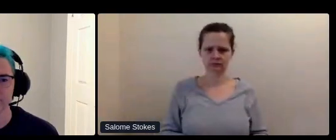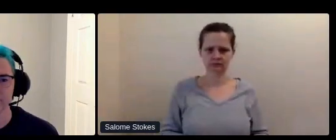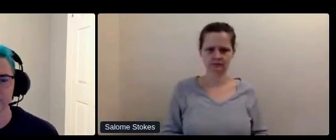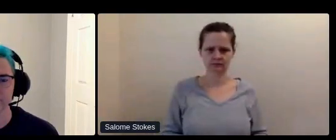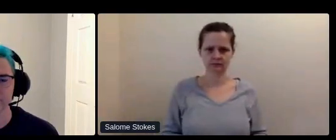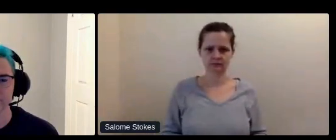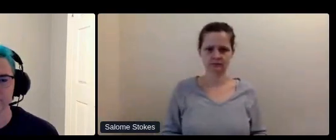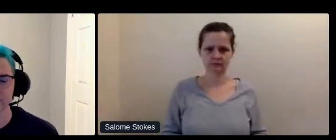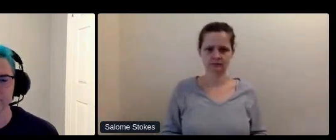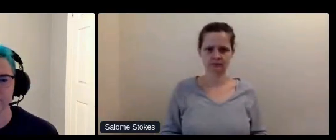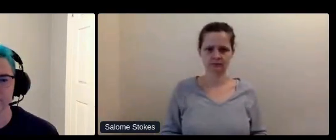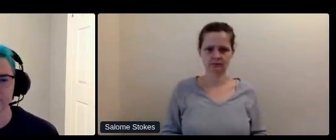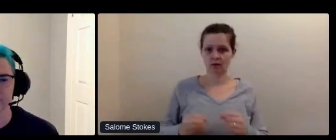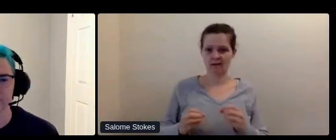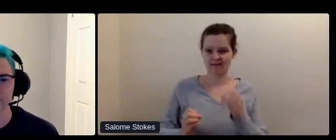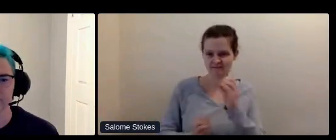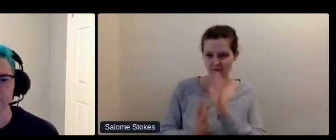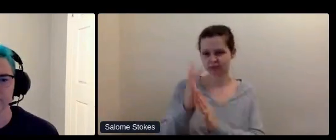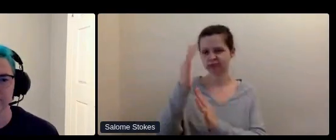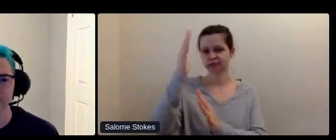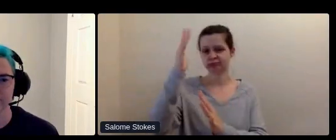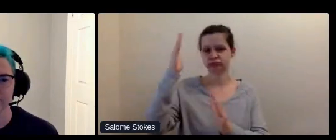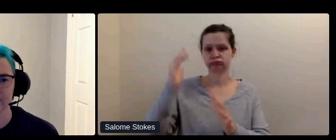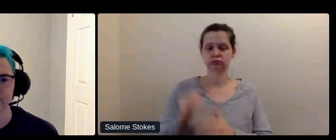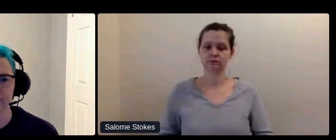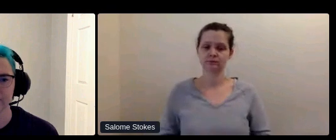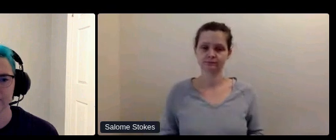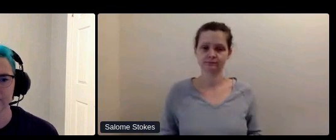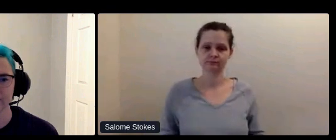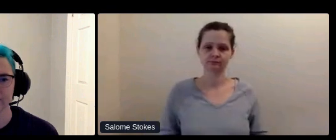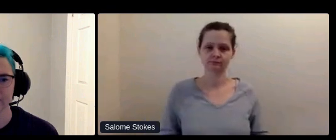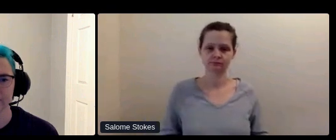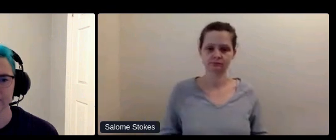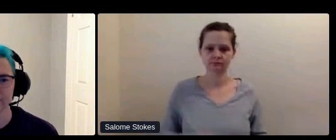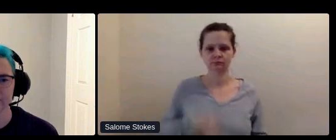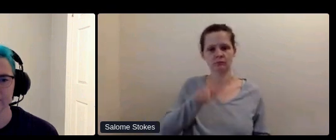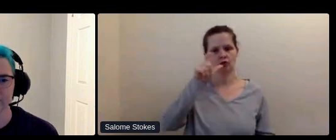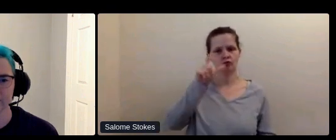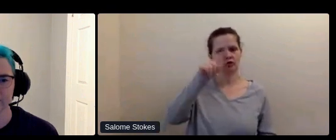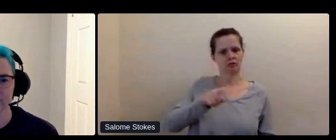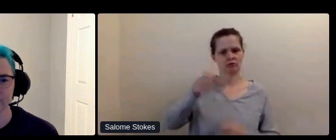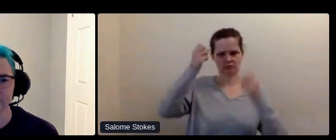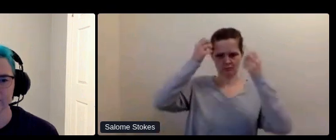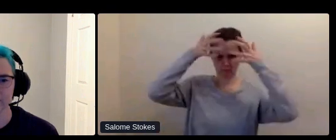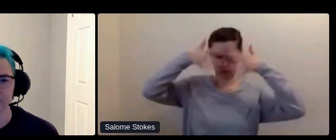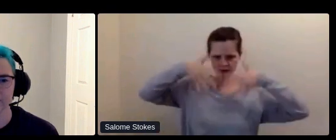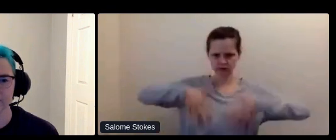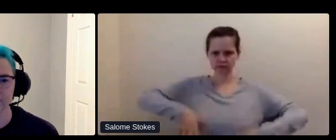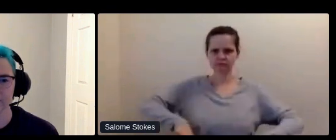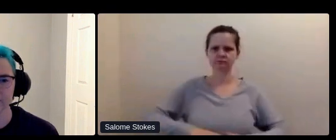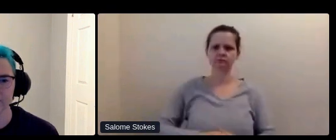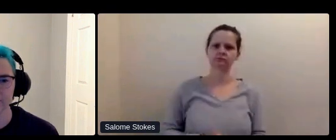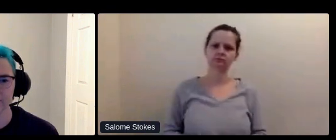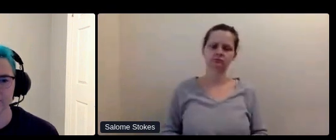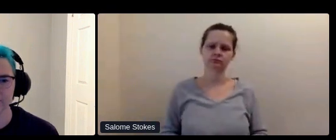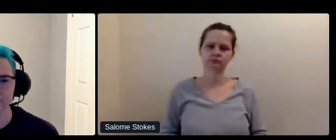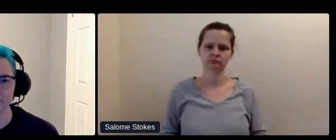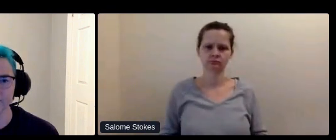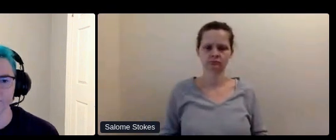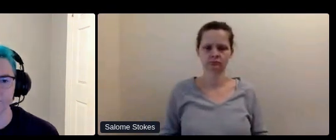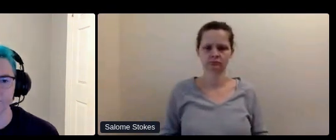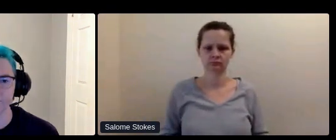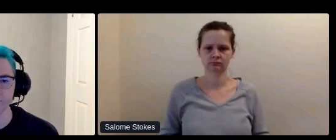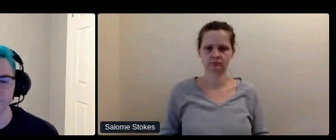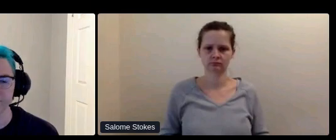You don't care about anything beyond yourself, Kratos covered in blood. beyond the monster who kills without cause. He runs